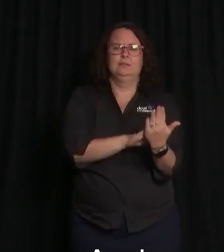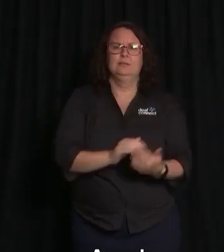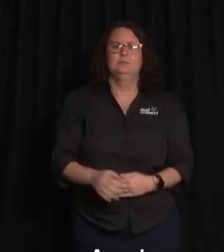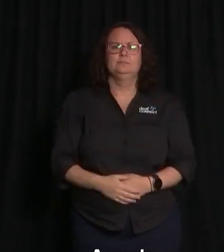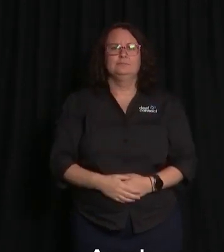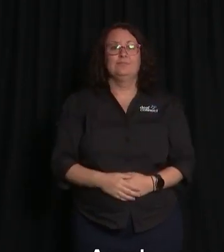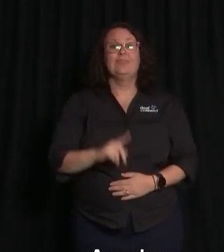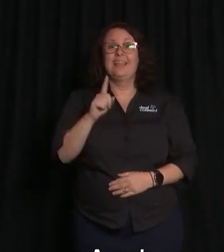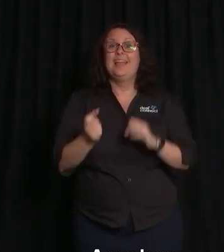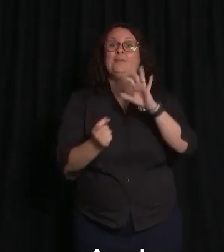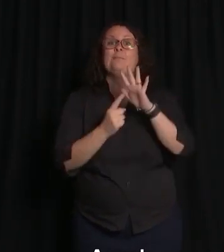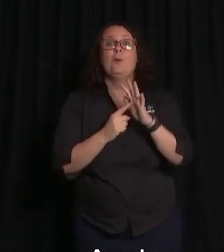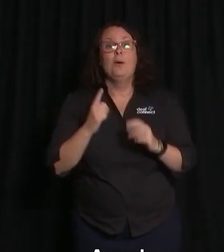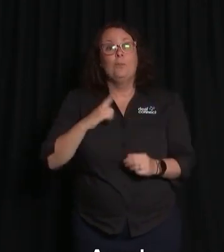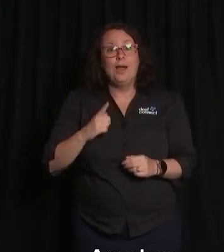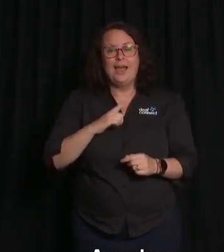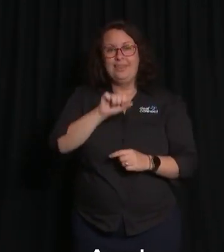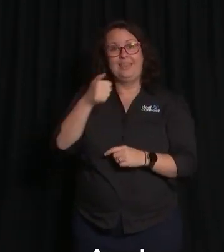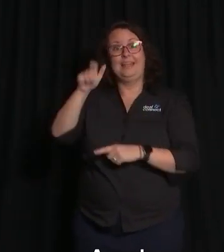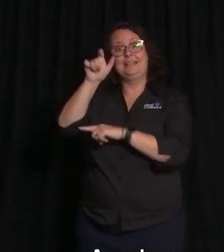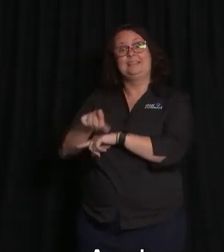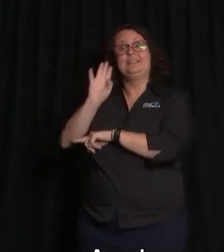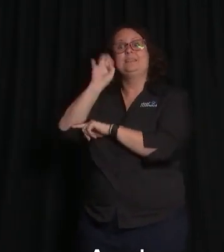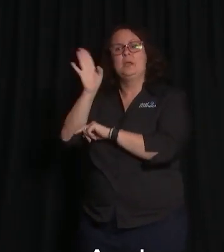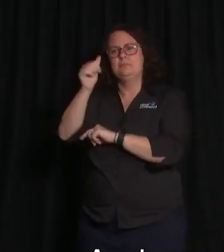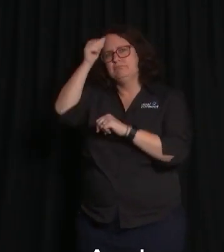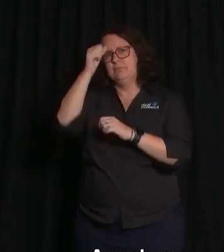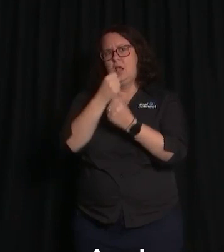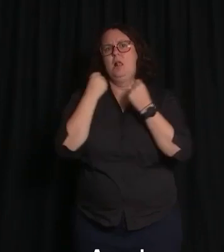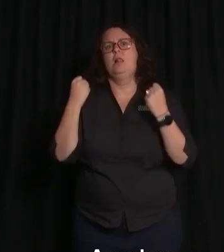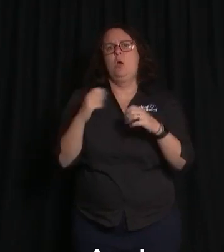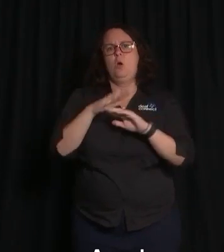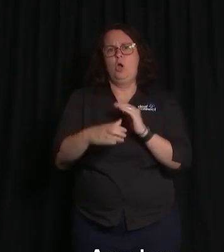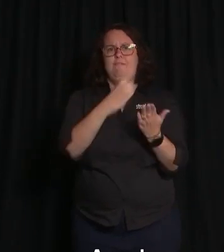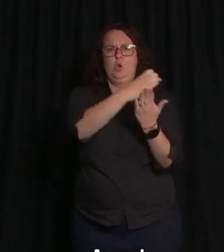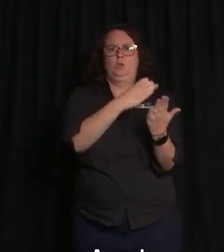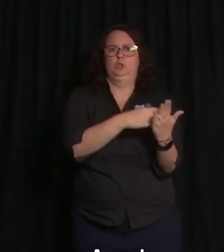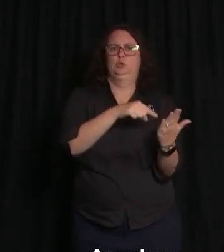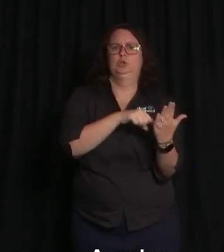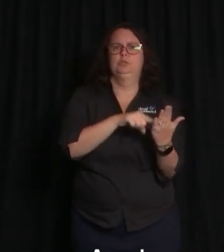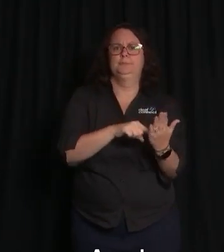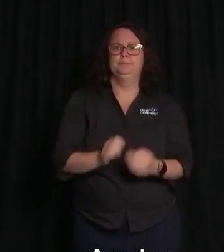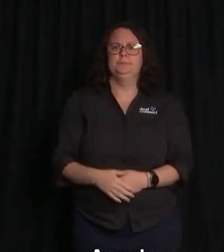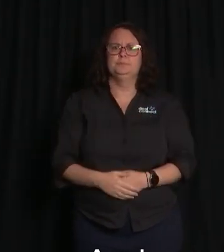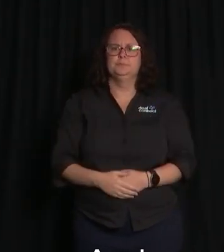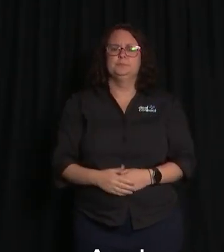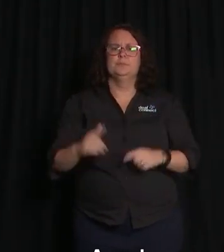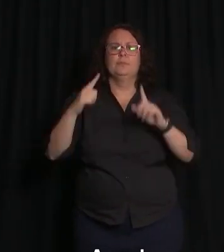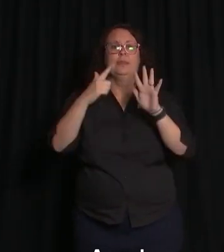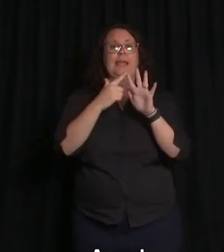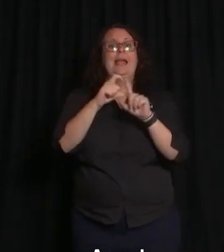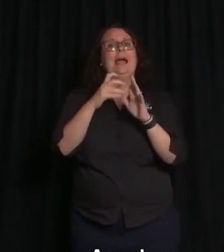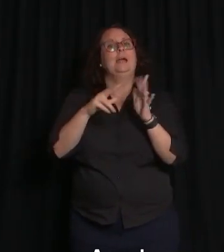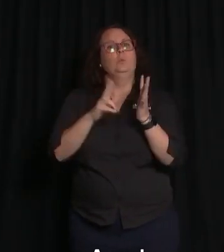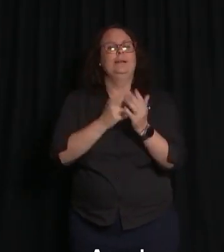a thing or two about foundational national documents. A proud South African, Edward Cameron has dedicated his life to supporting the South